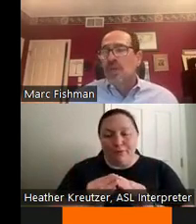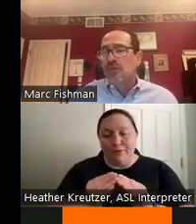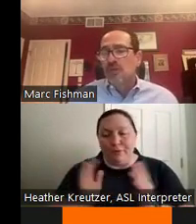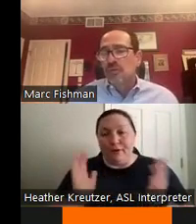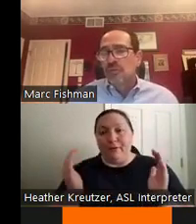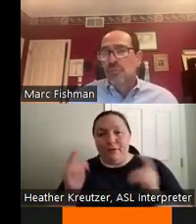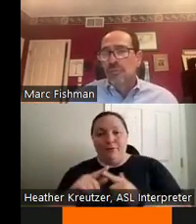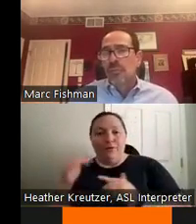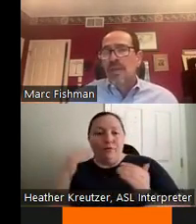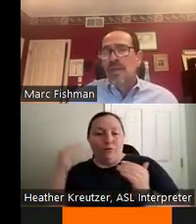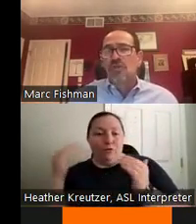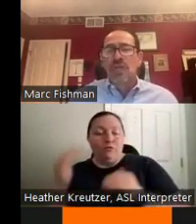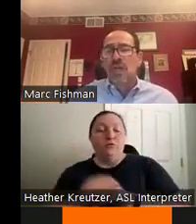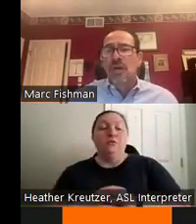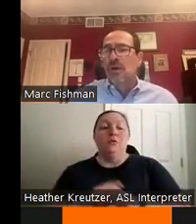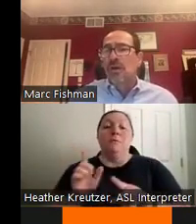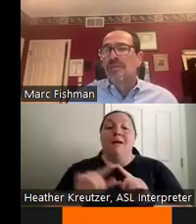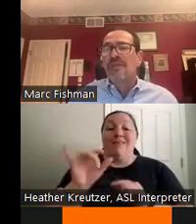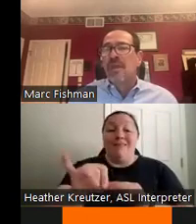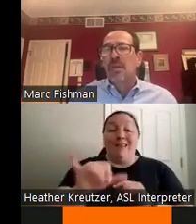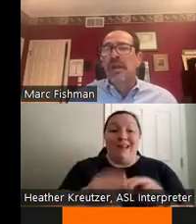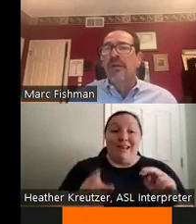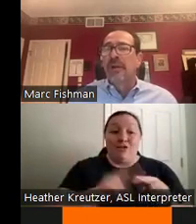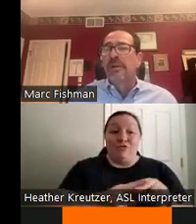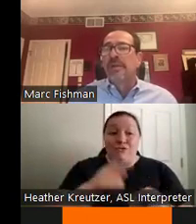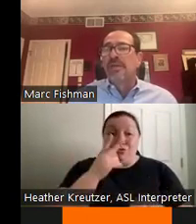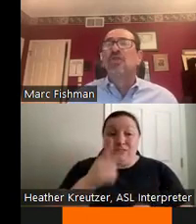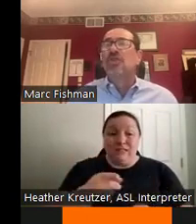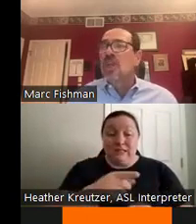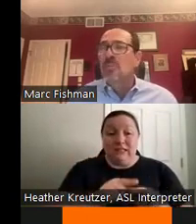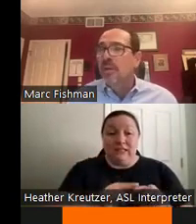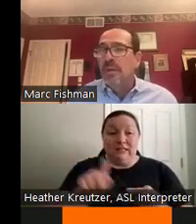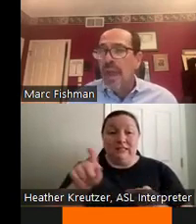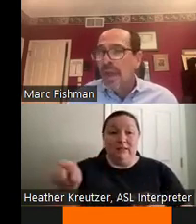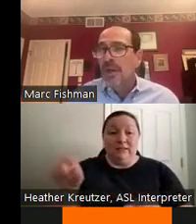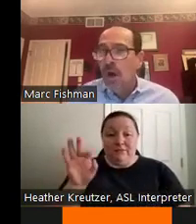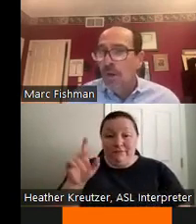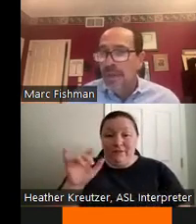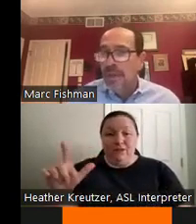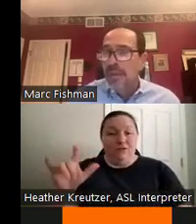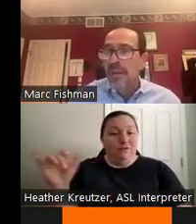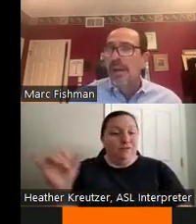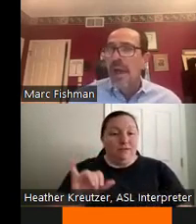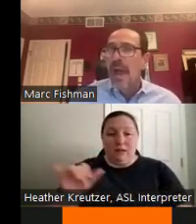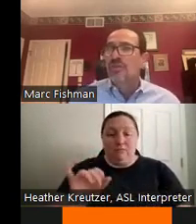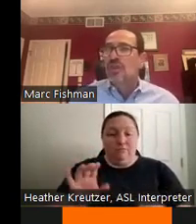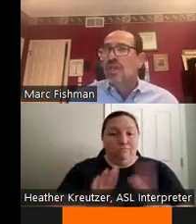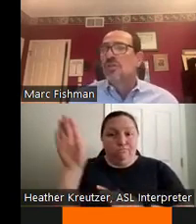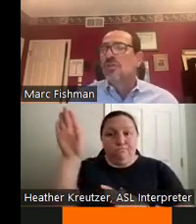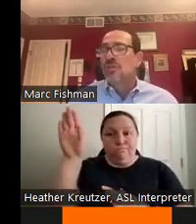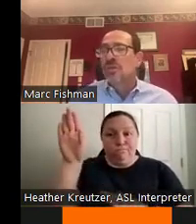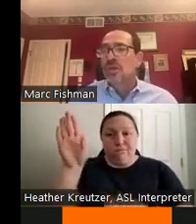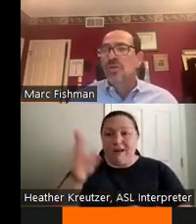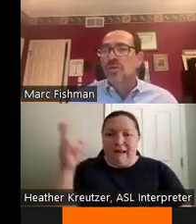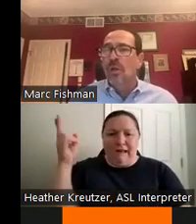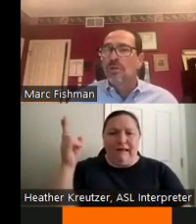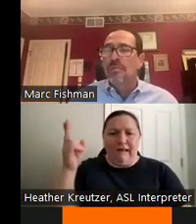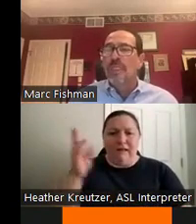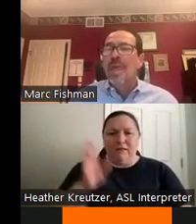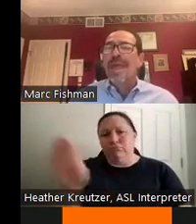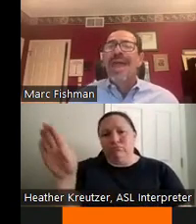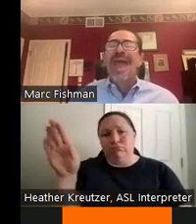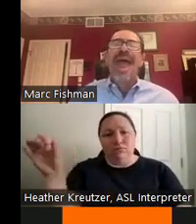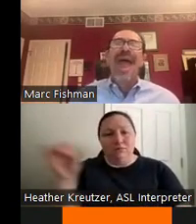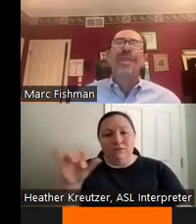the increase that you see here in the fentanyl era is steep and alarming, as it is in